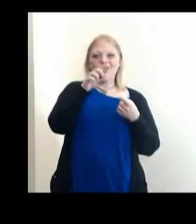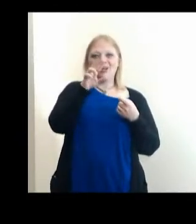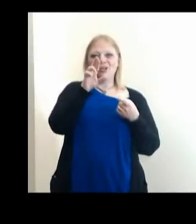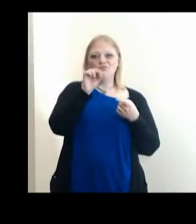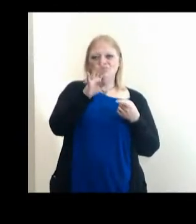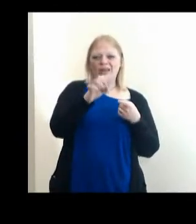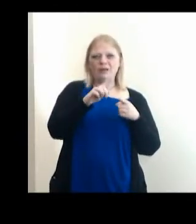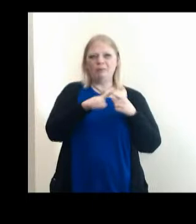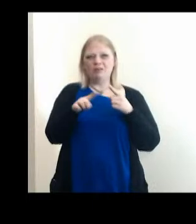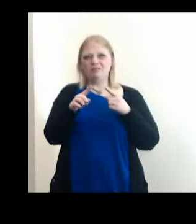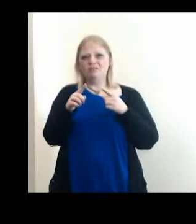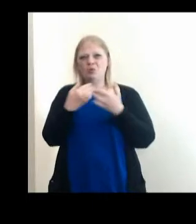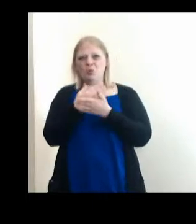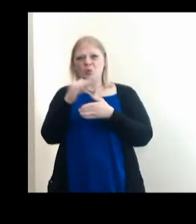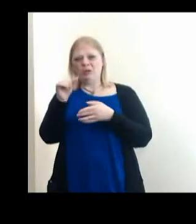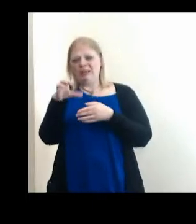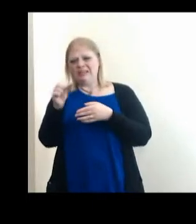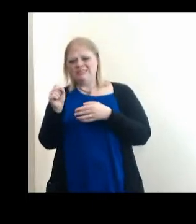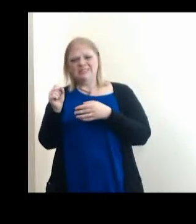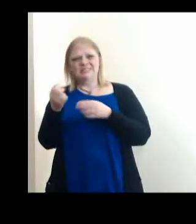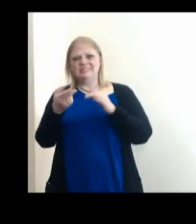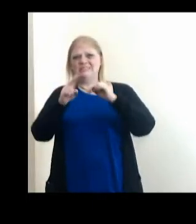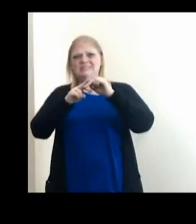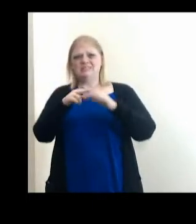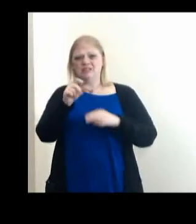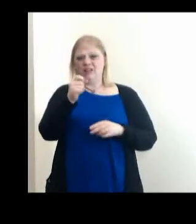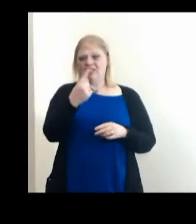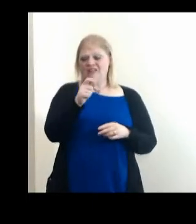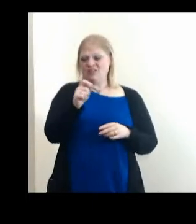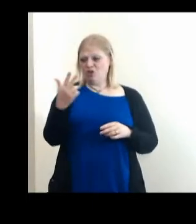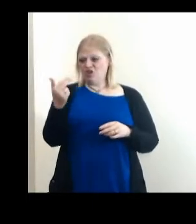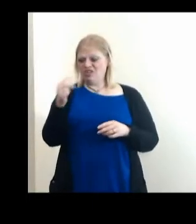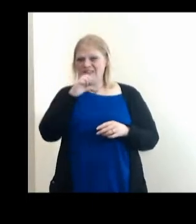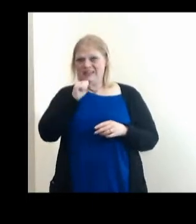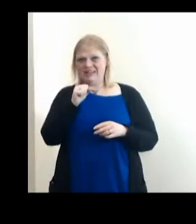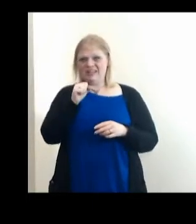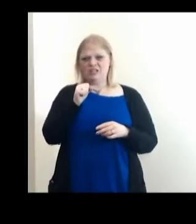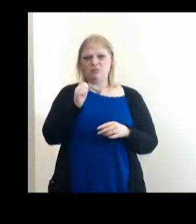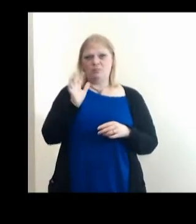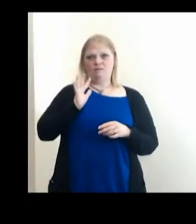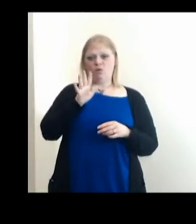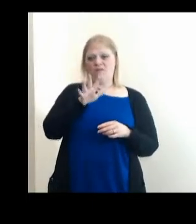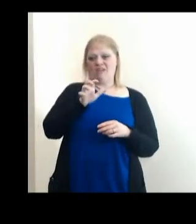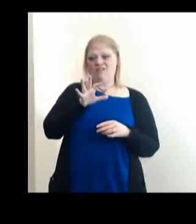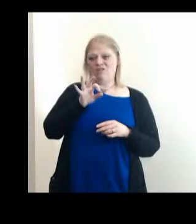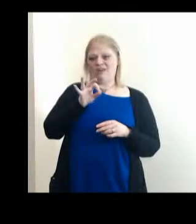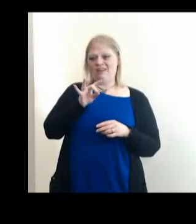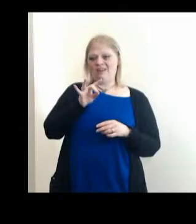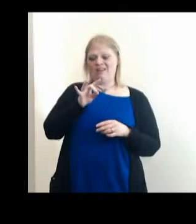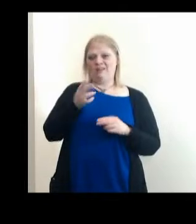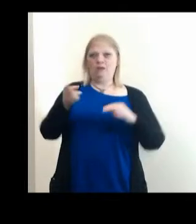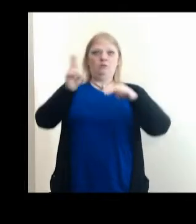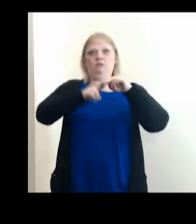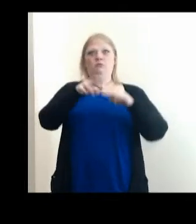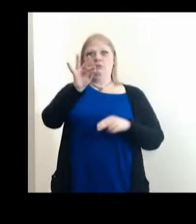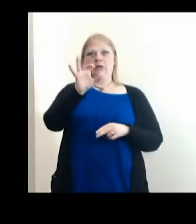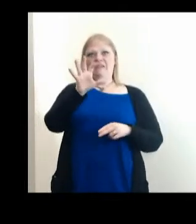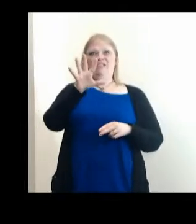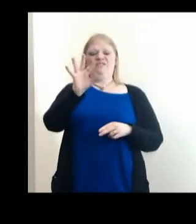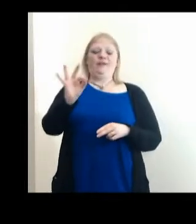really concerning. In the 11 to 13 category, it went from 598 to 959, so it was nearly